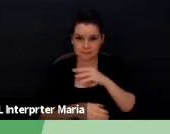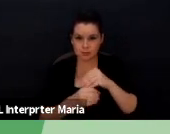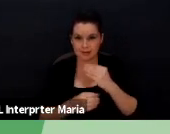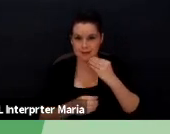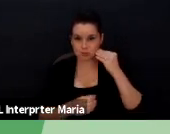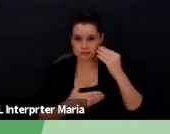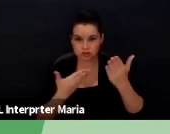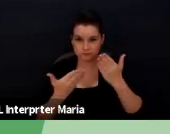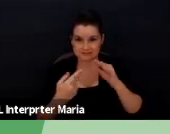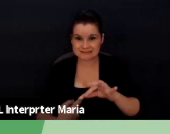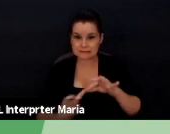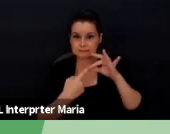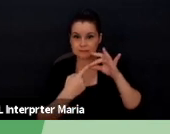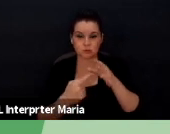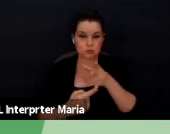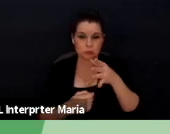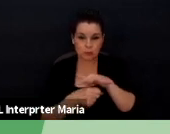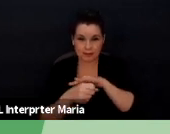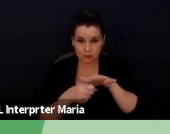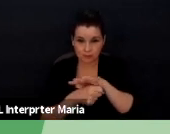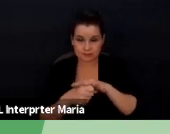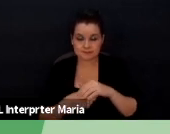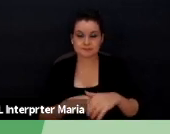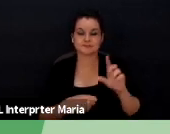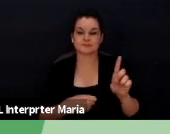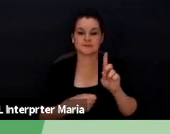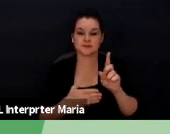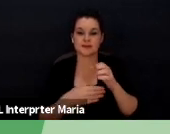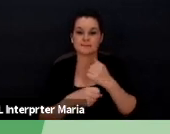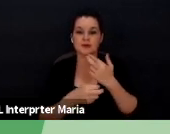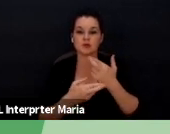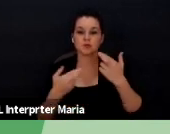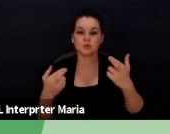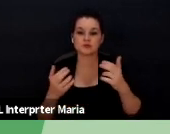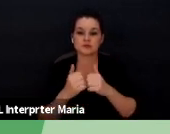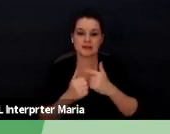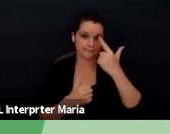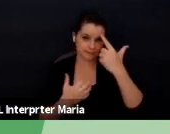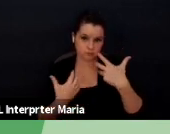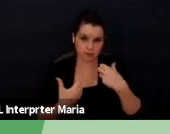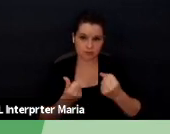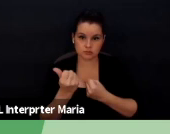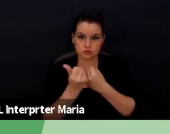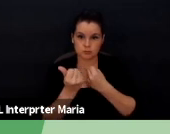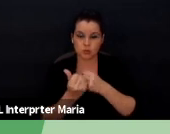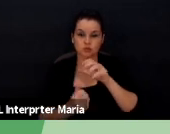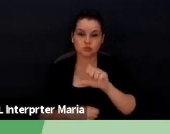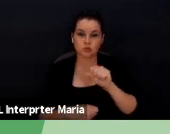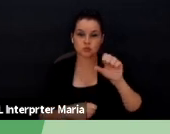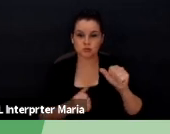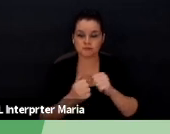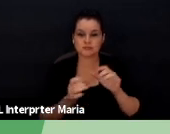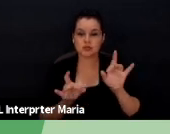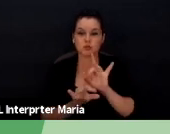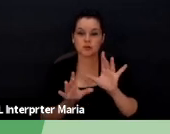services, especially in rural areas. D, make resources such as mental health support, social services, and crisis